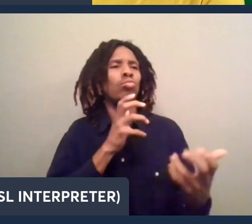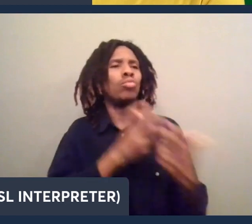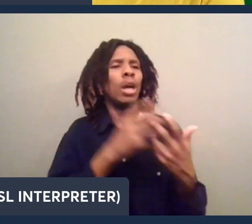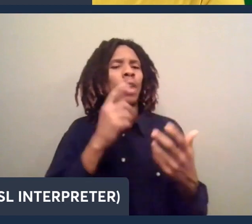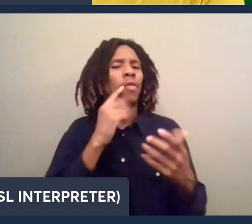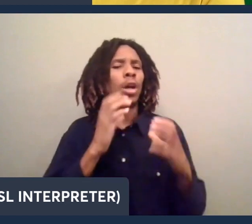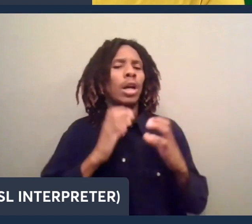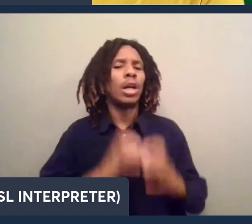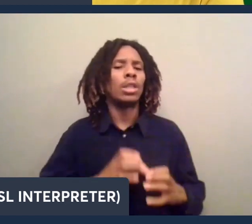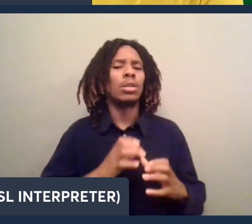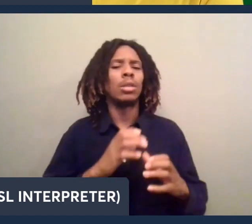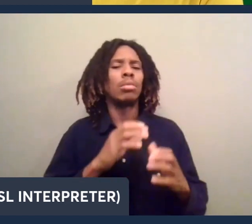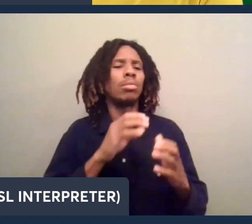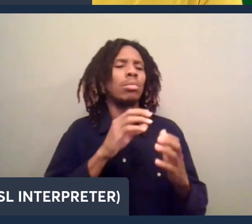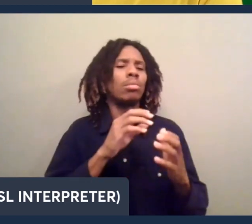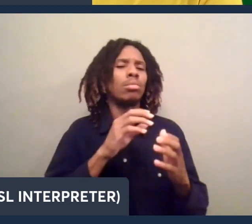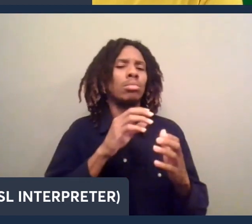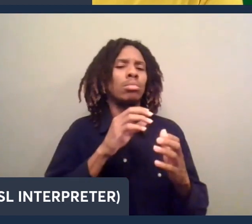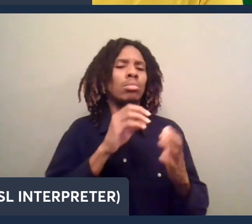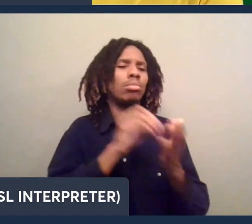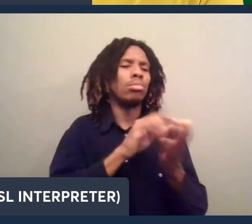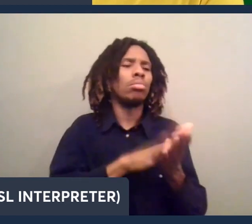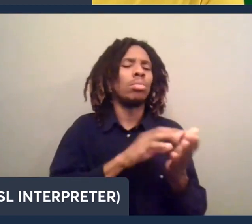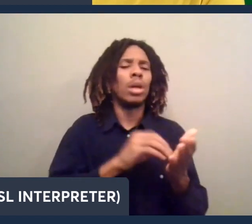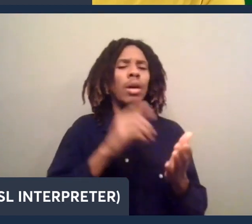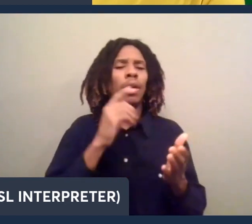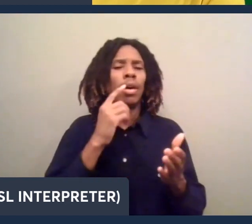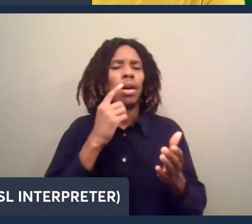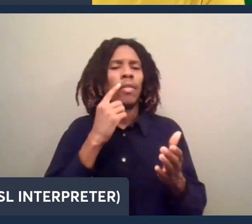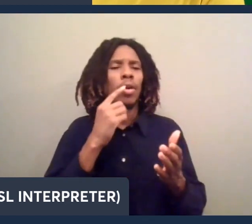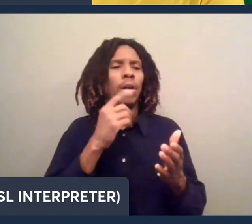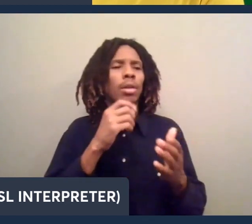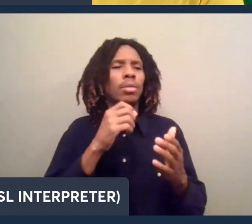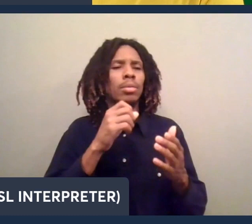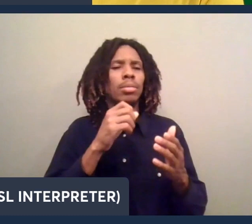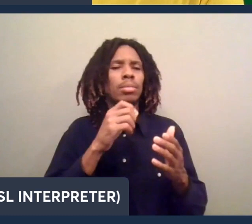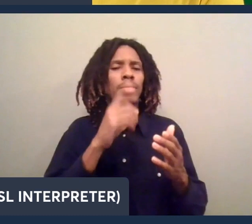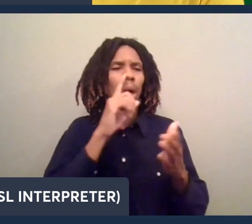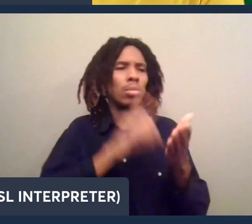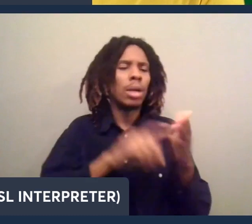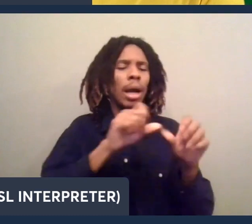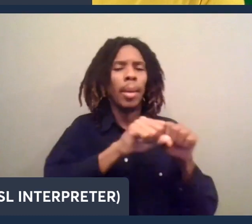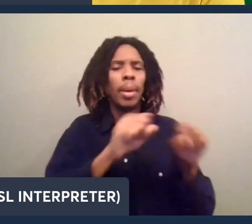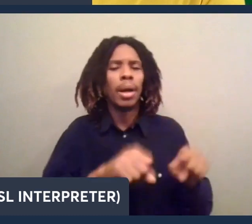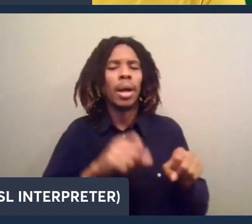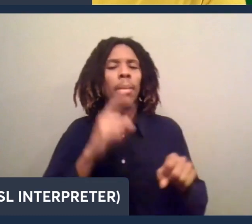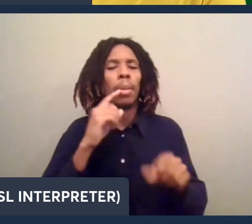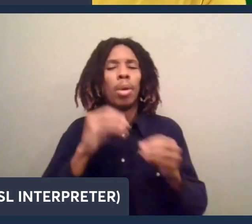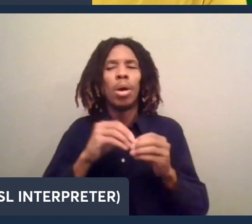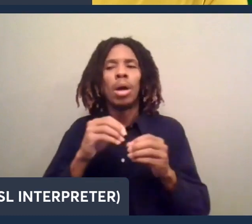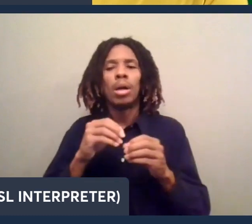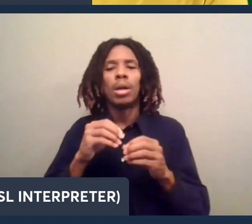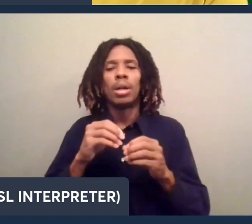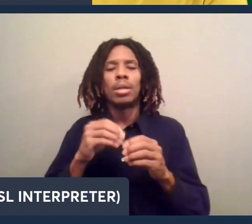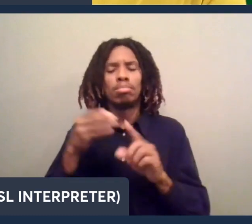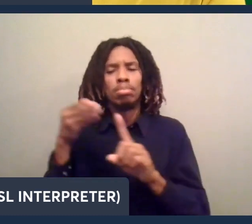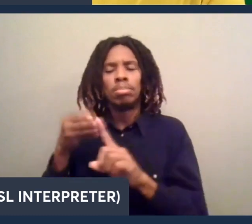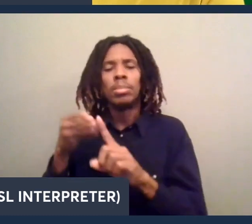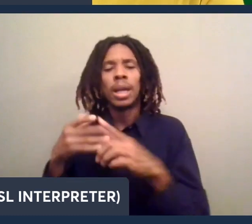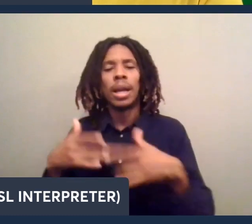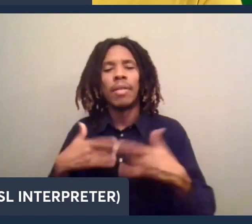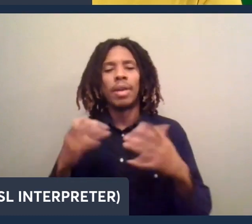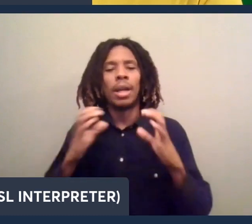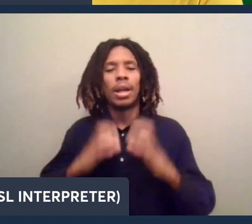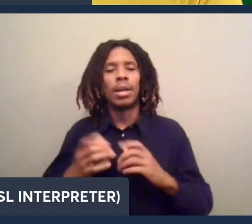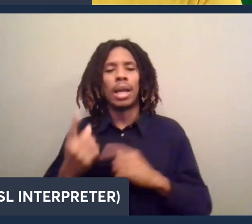an auditory mechanism. But for more sophisticated, more event-driven apps, customers ask us for